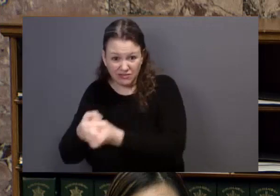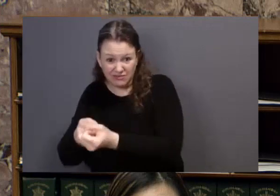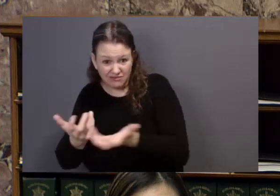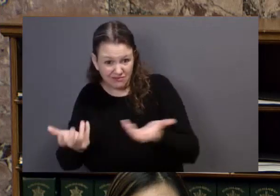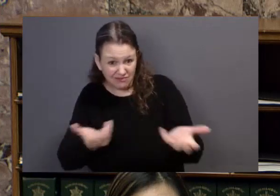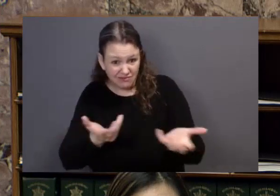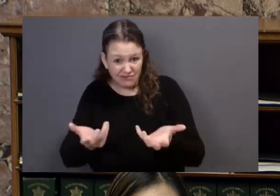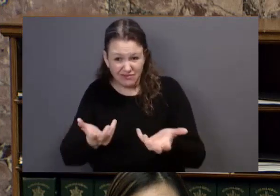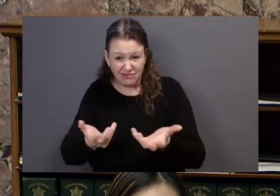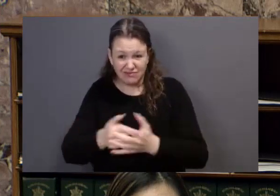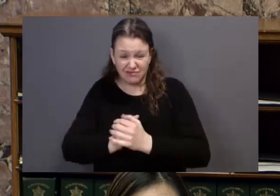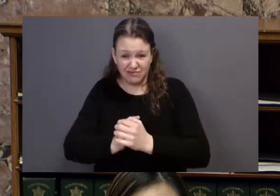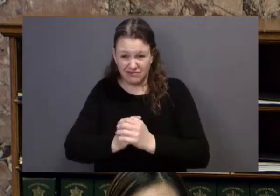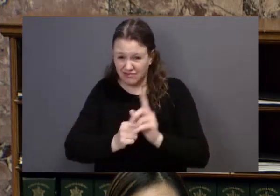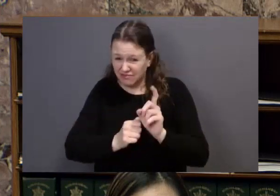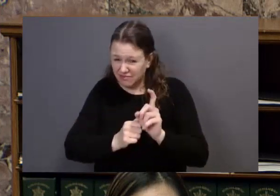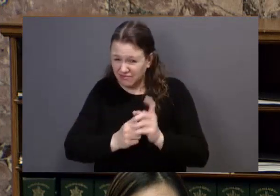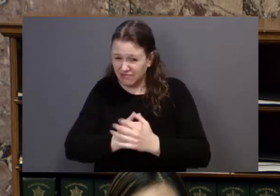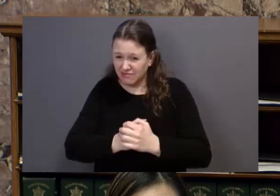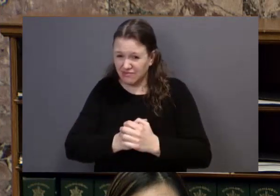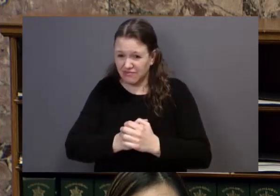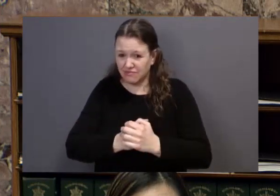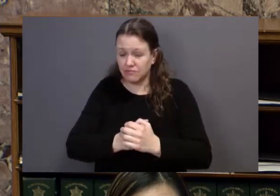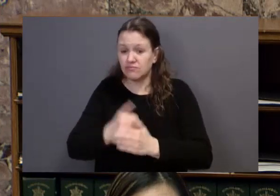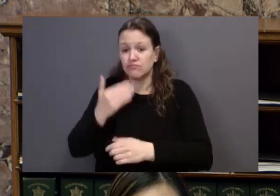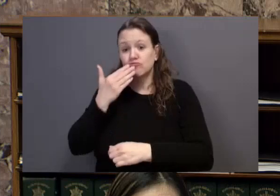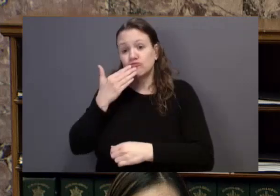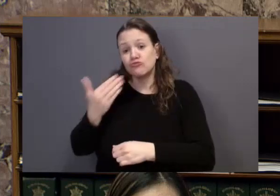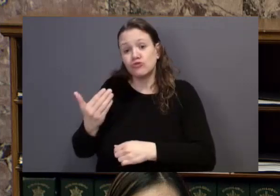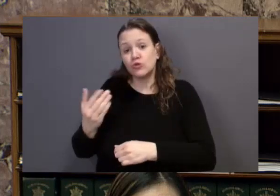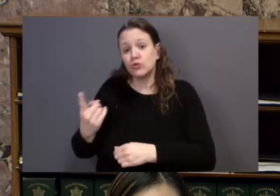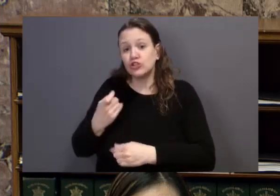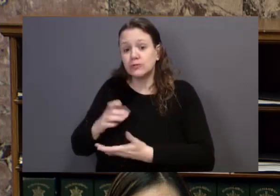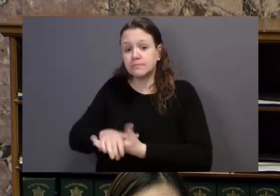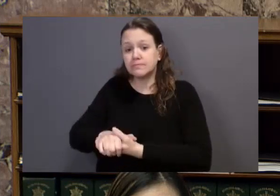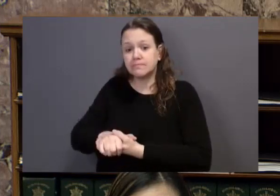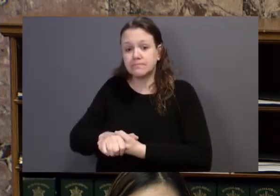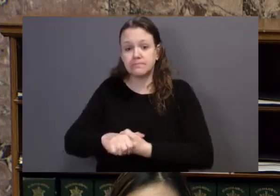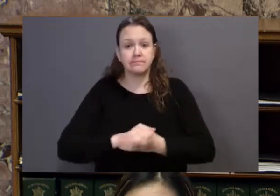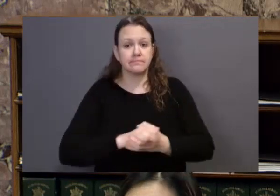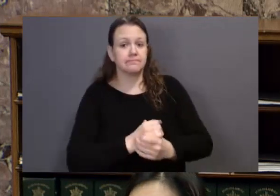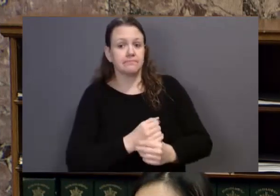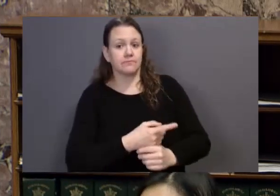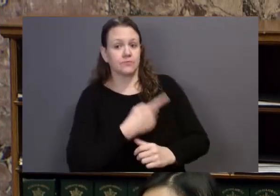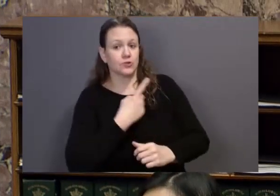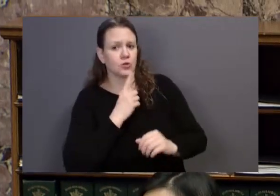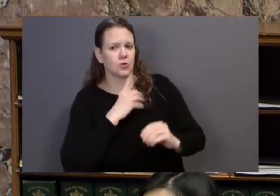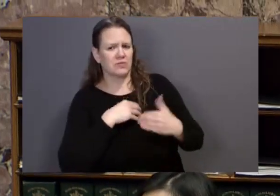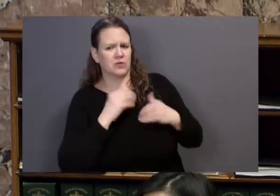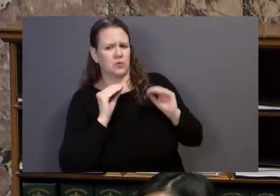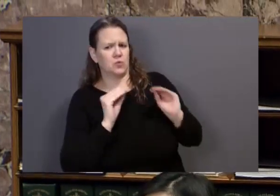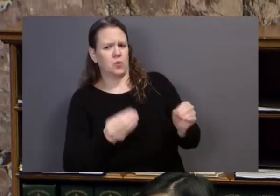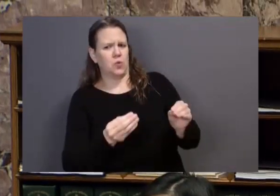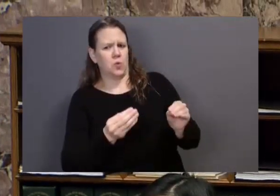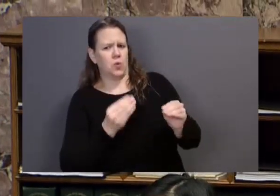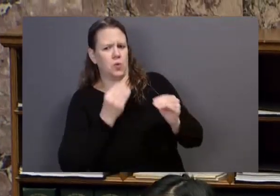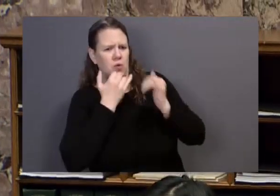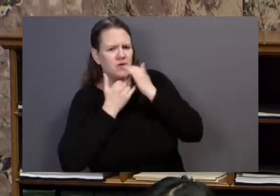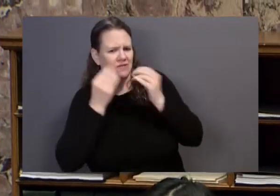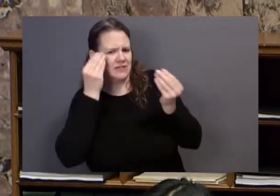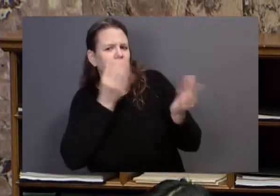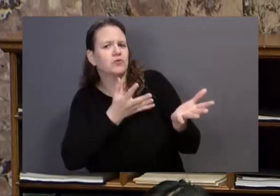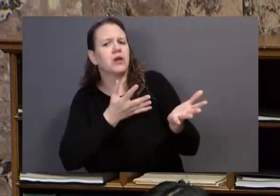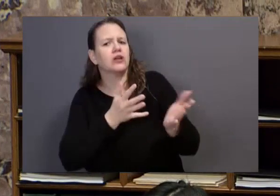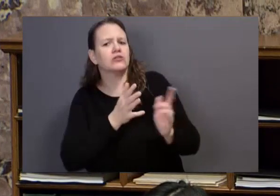I've made no misleading statements. What's clear when it comes to Surrey, and in fact policing, the structure of policing